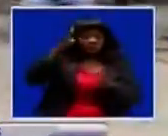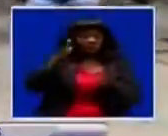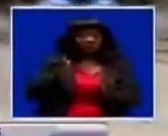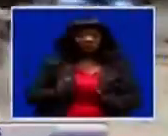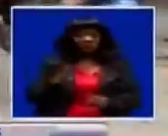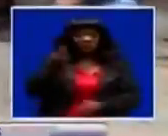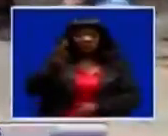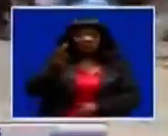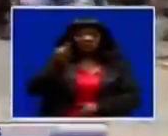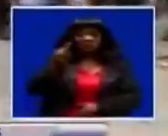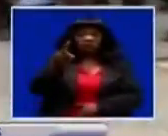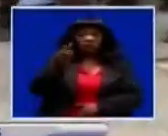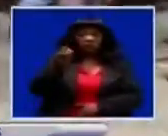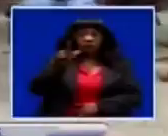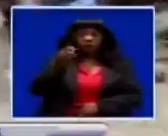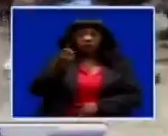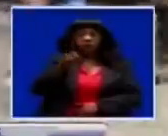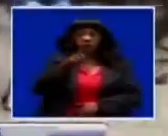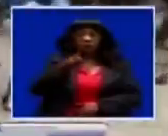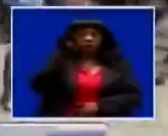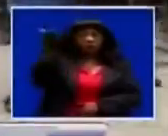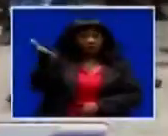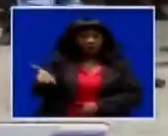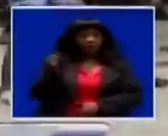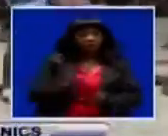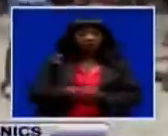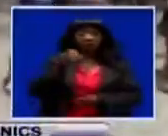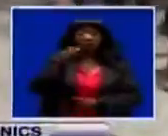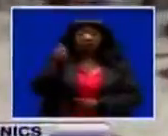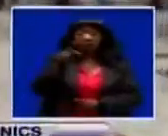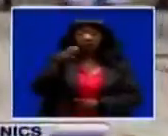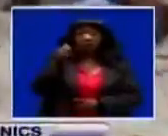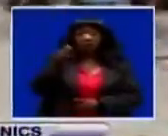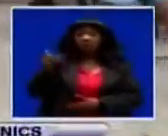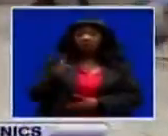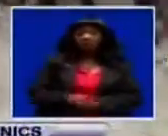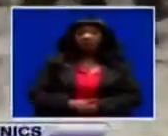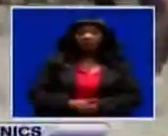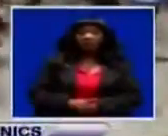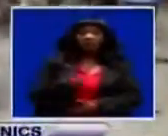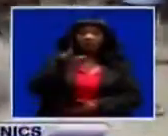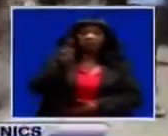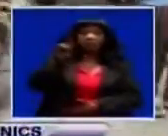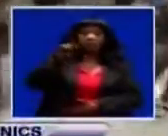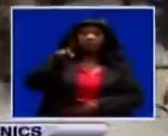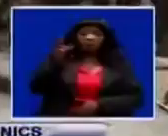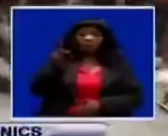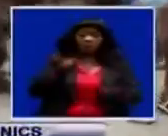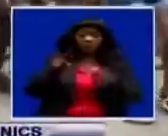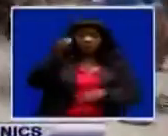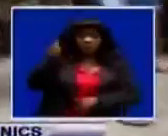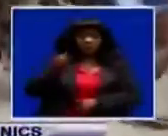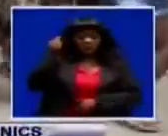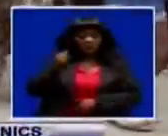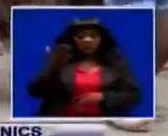Buthelezi, is expected to be in attendance. Ms. Sakala says Paramount Chief Mwanta Kazembe of the Lunda people of Luapula